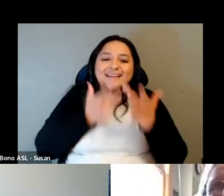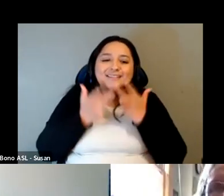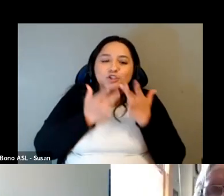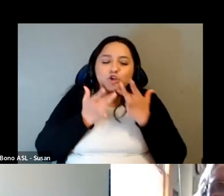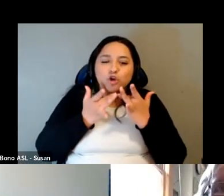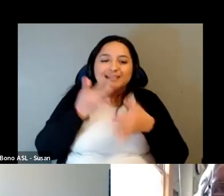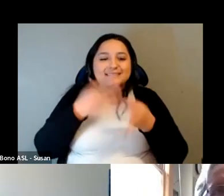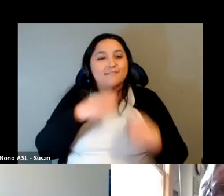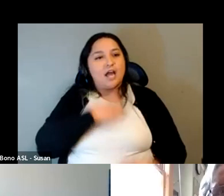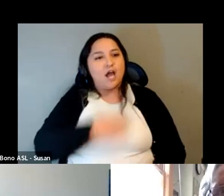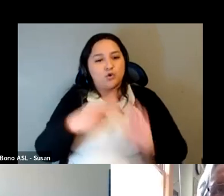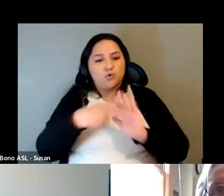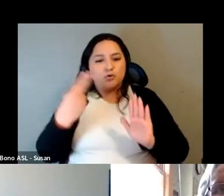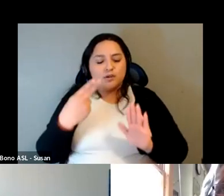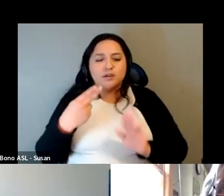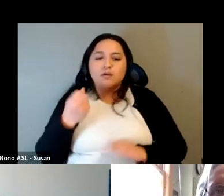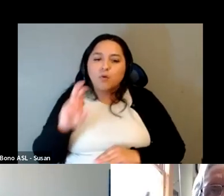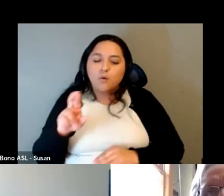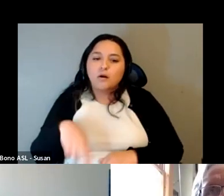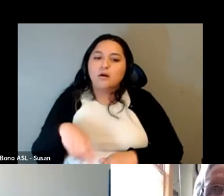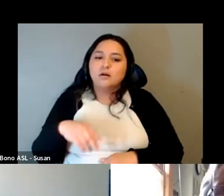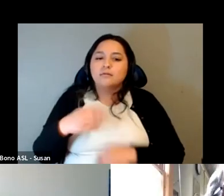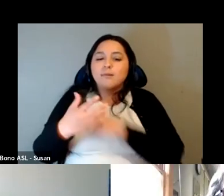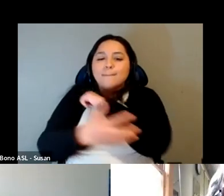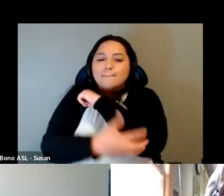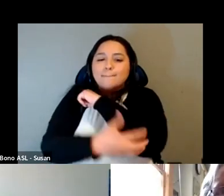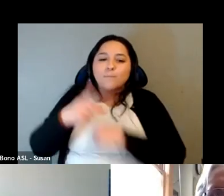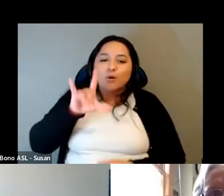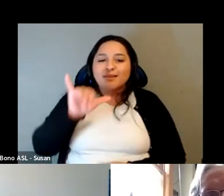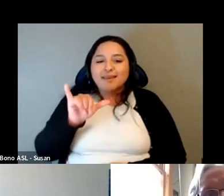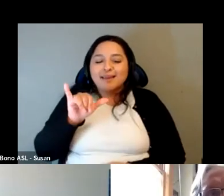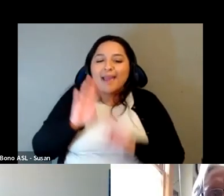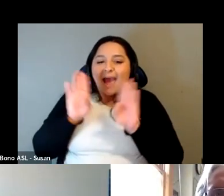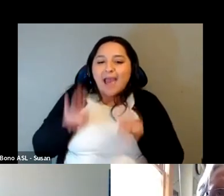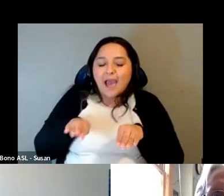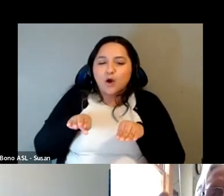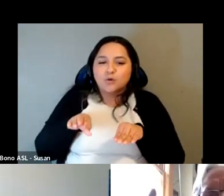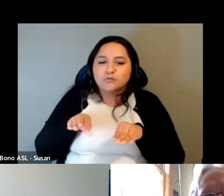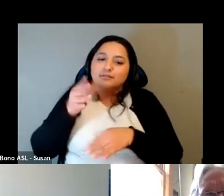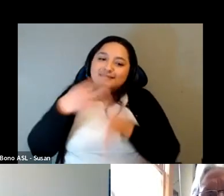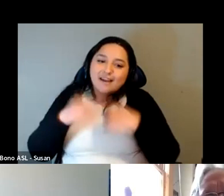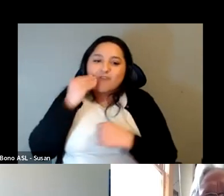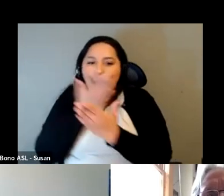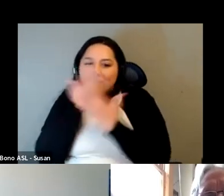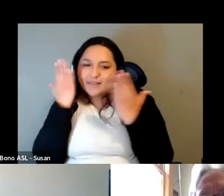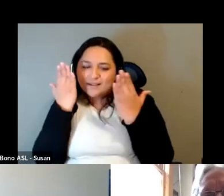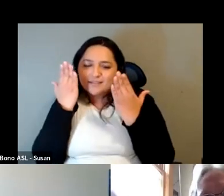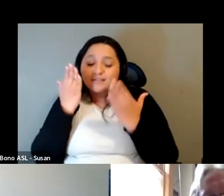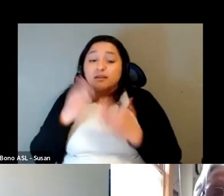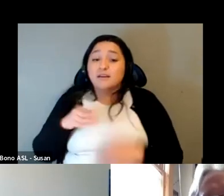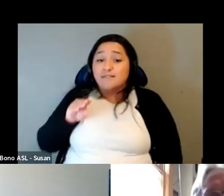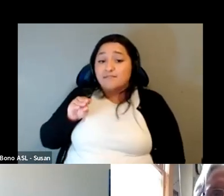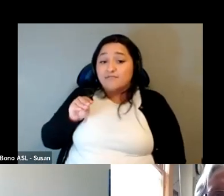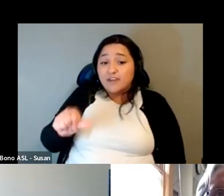as opposed to homeless if you're doubled up or living in an SRO or couch surfing. In order to fund housing